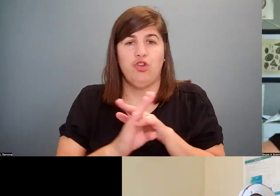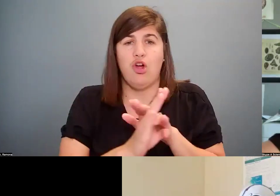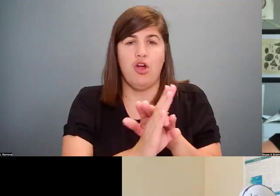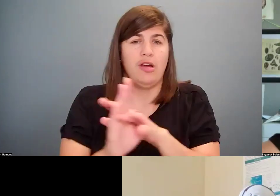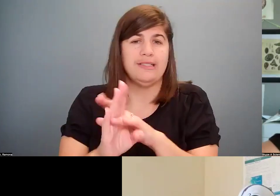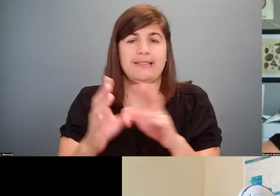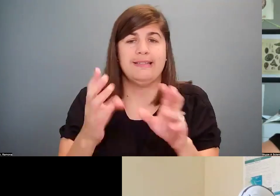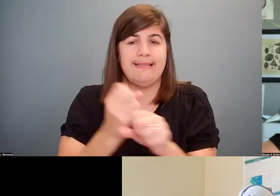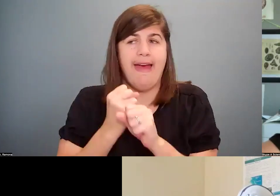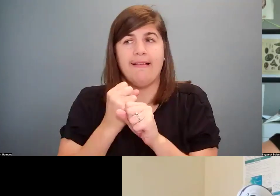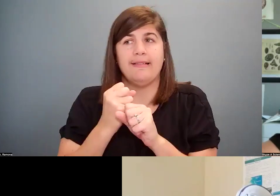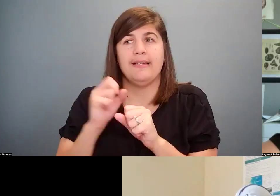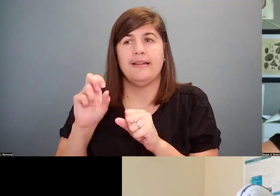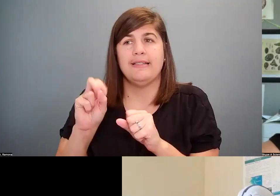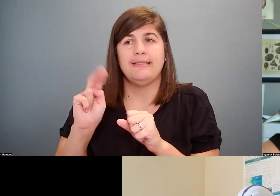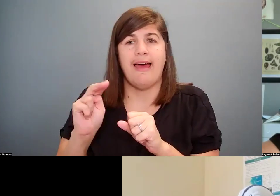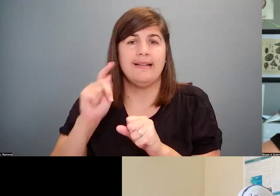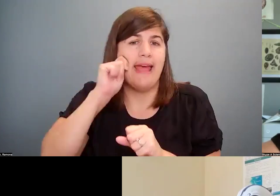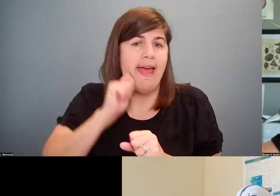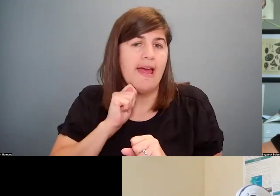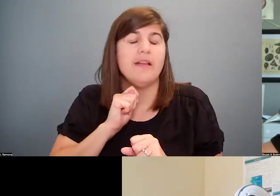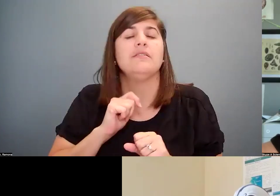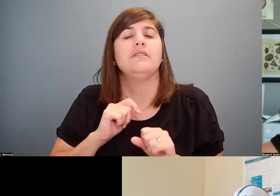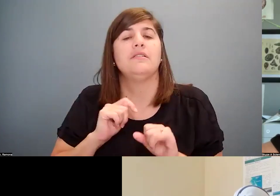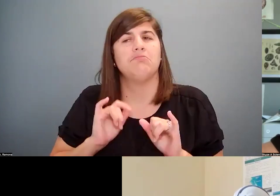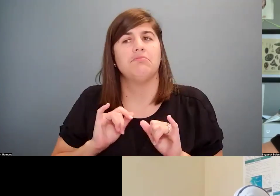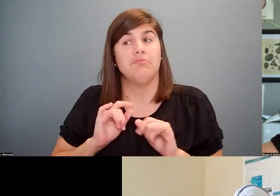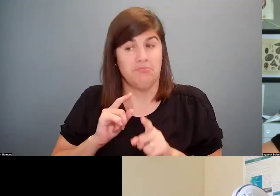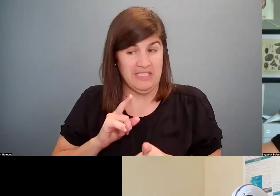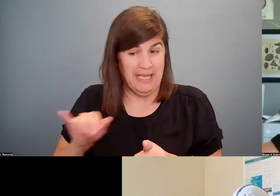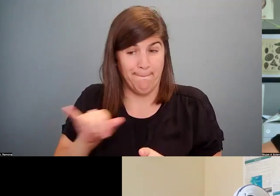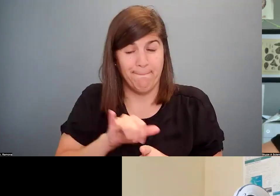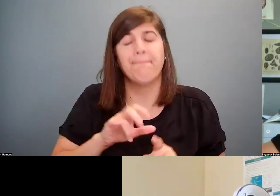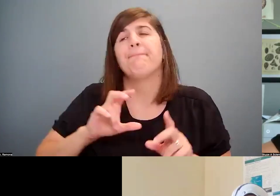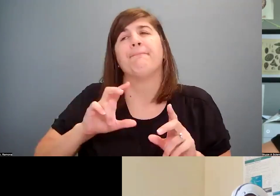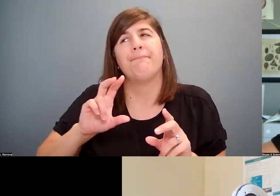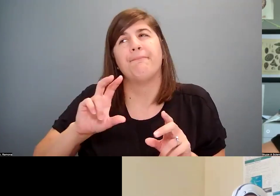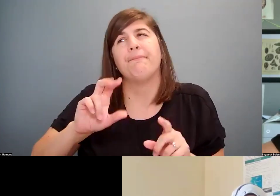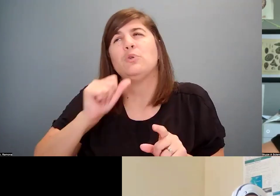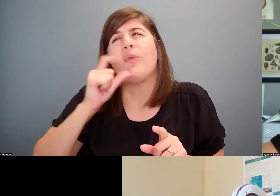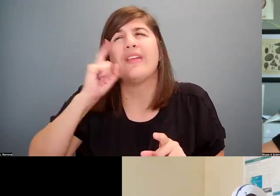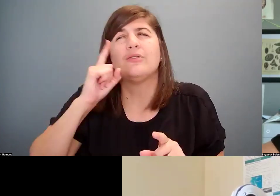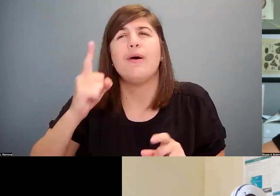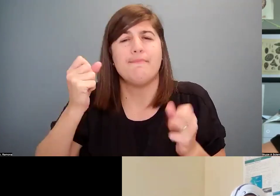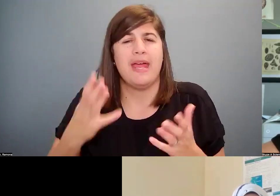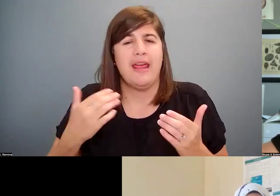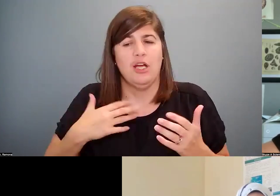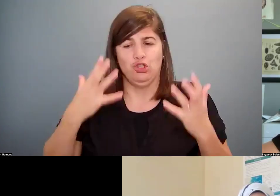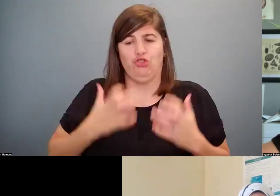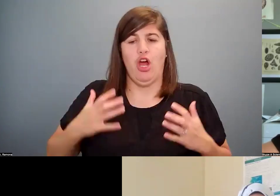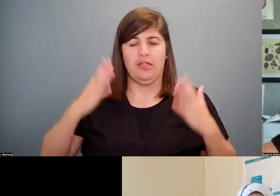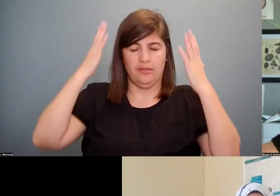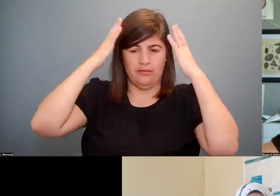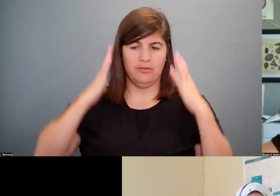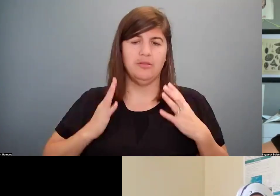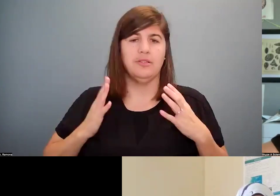don't think they get suntans. A lot of our whales are already pigmented, so they're Yeah. pretty dark, especially at the top of their body, Hmm.